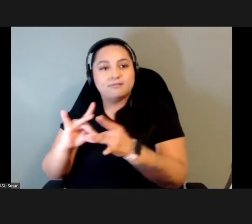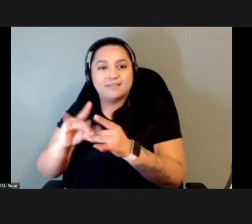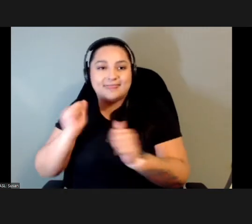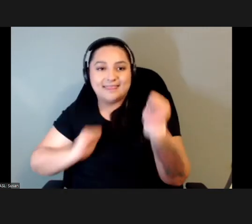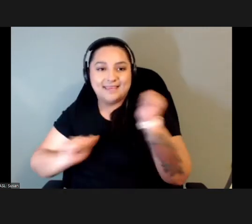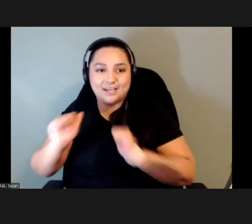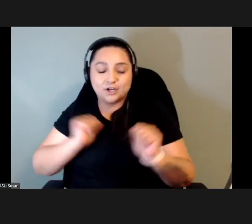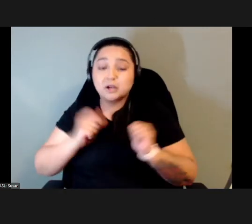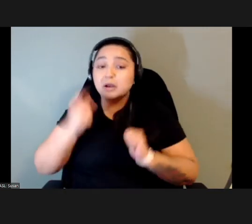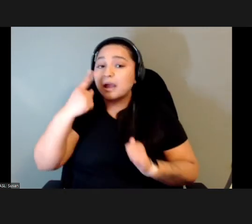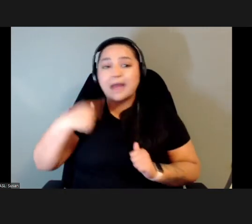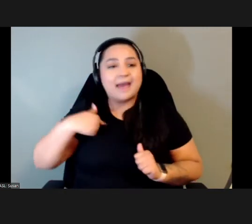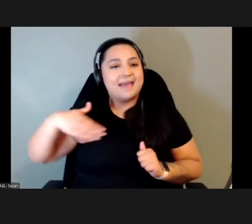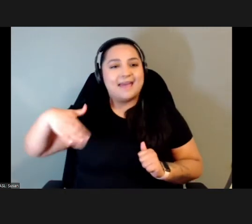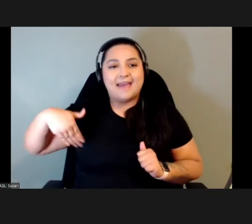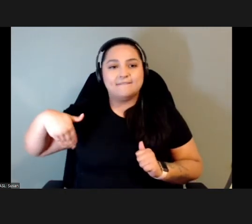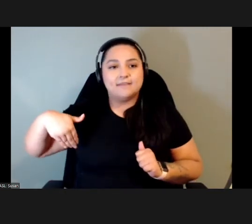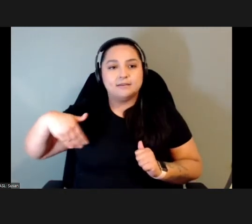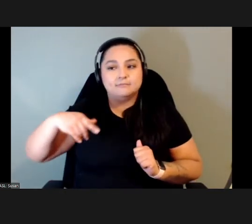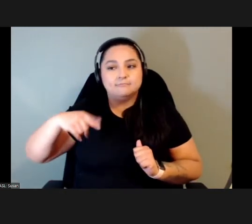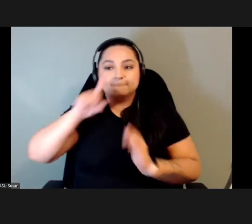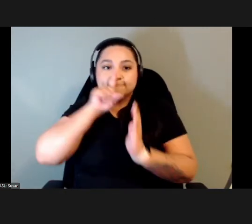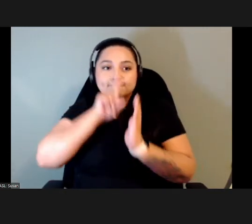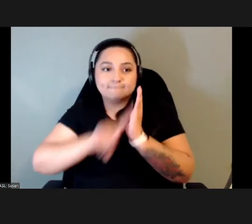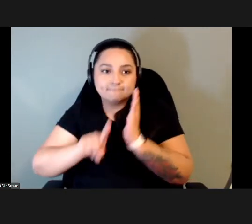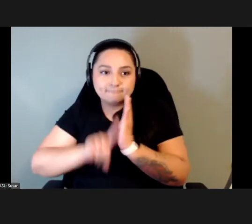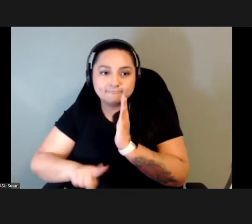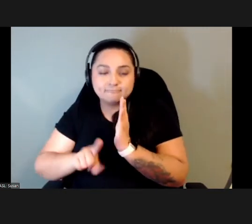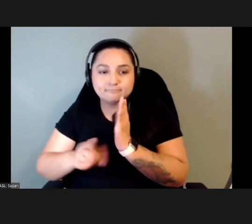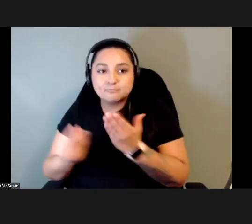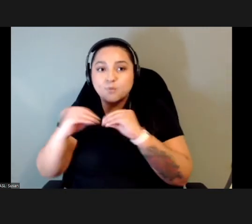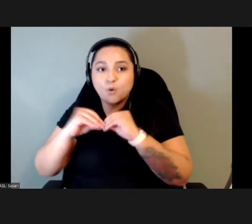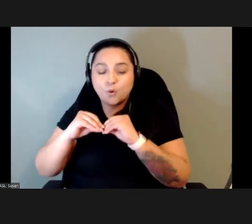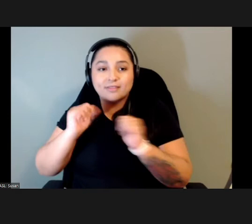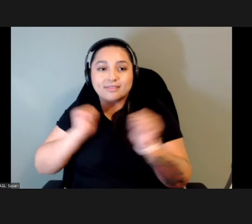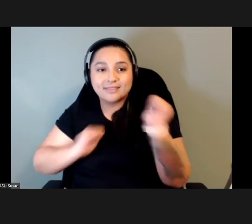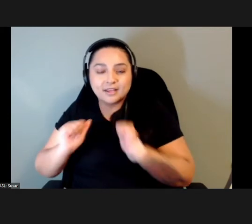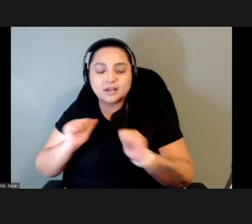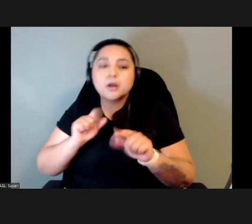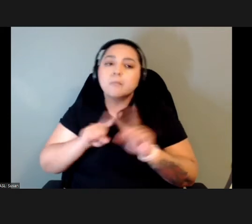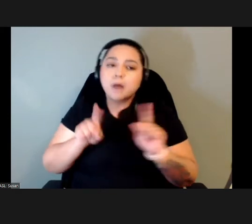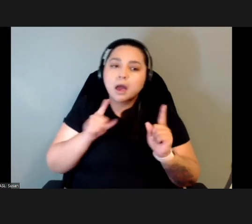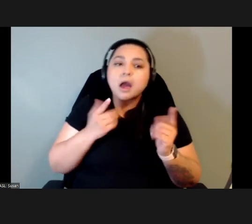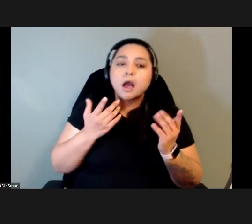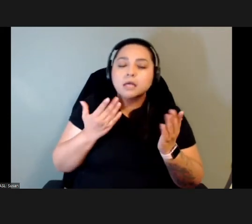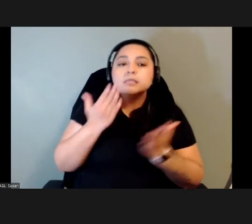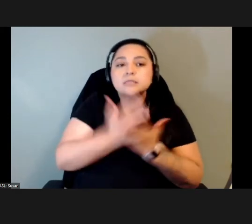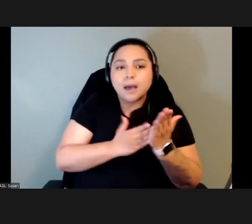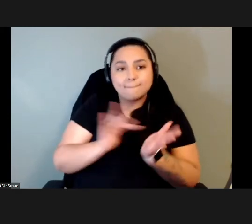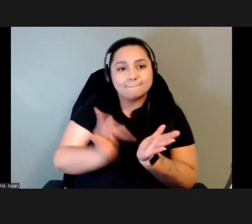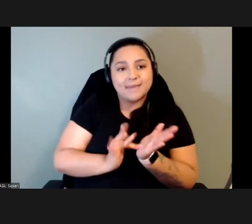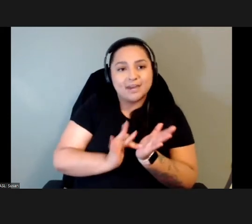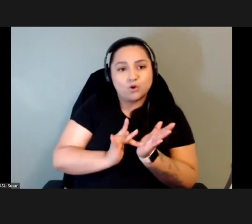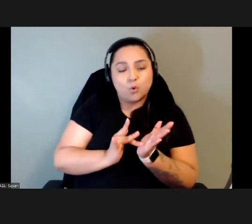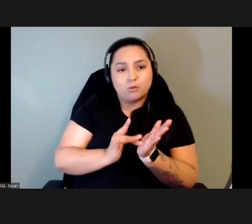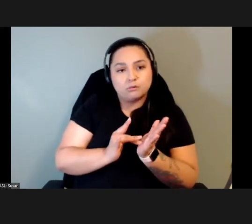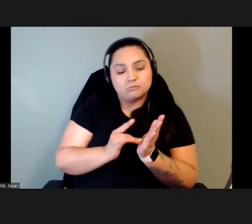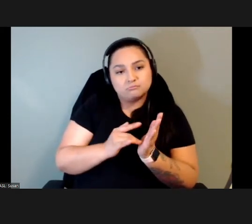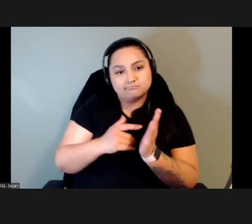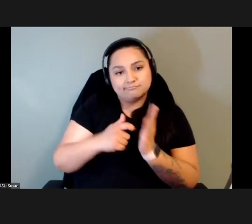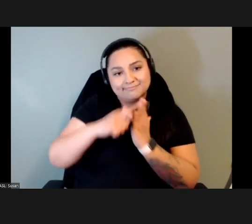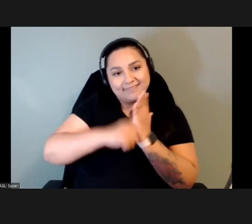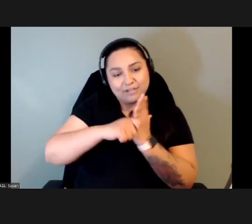into theater, but I have looked at some of the medical literature, and I think the implications